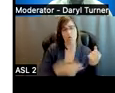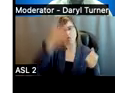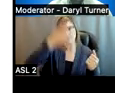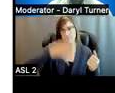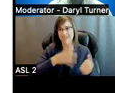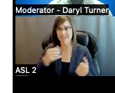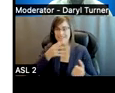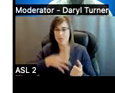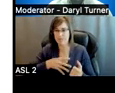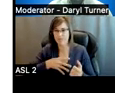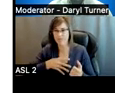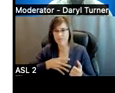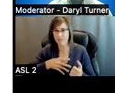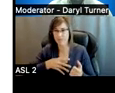women.